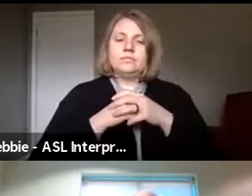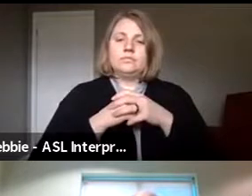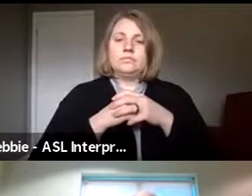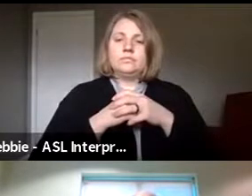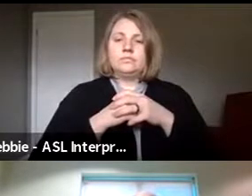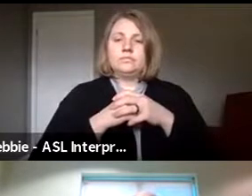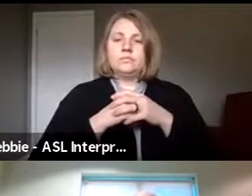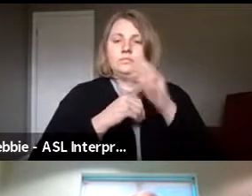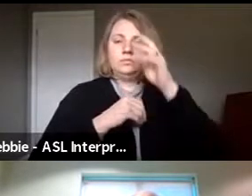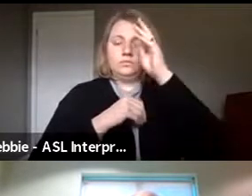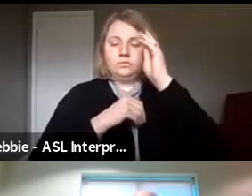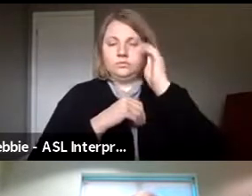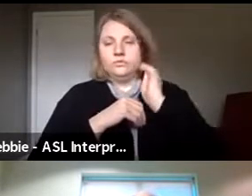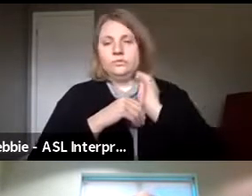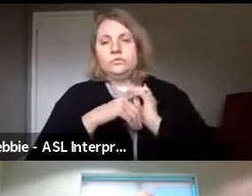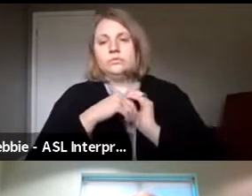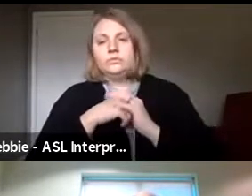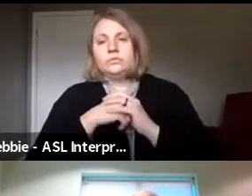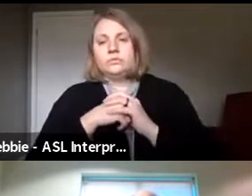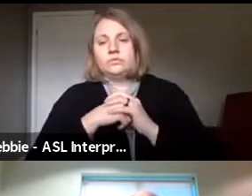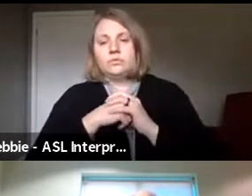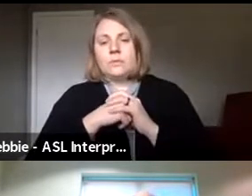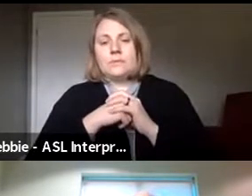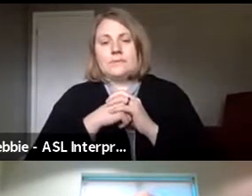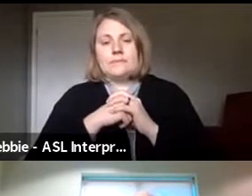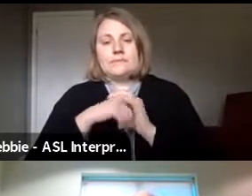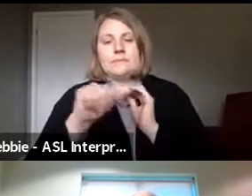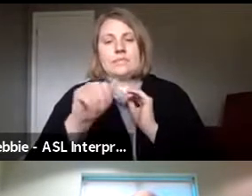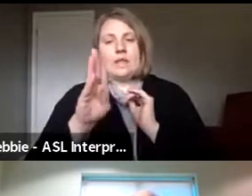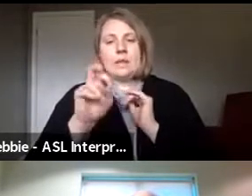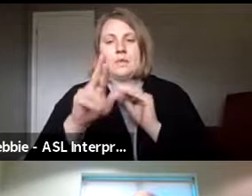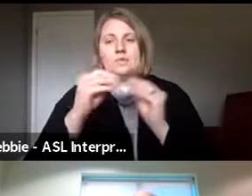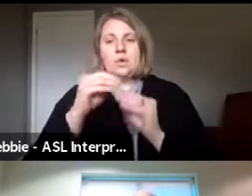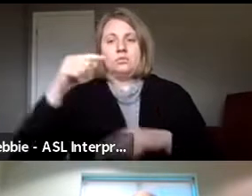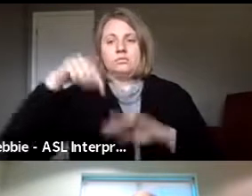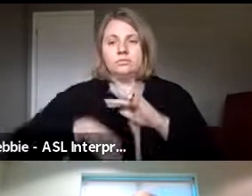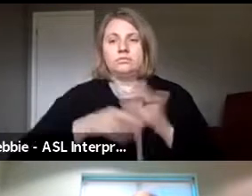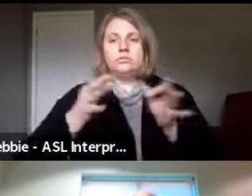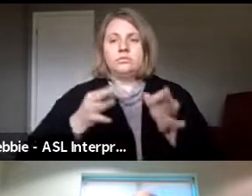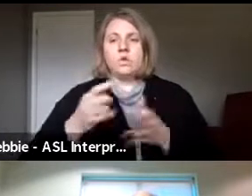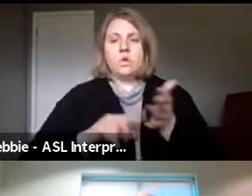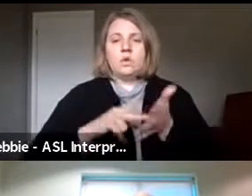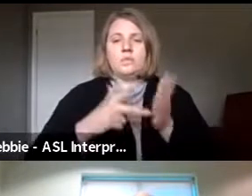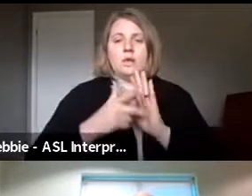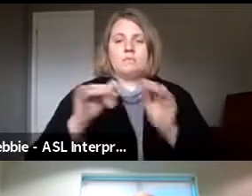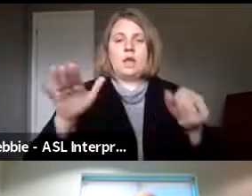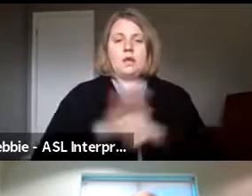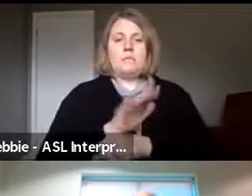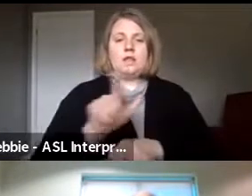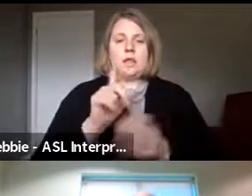that kind of covers all of that. And Amber's going to go more into what we mean by a complete library